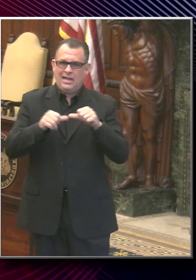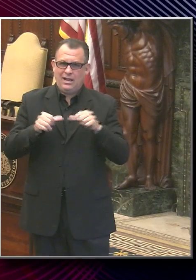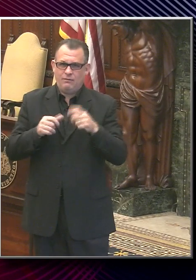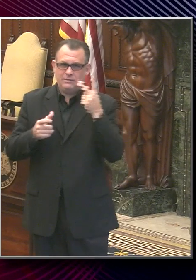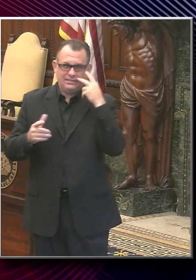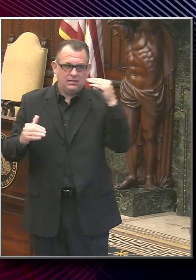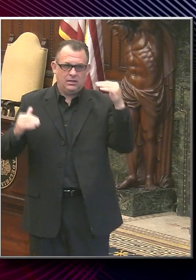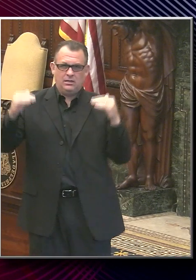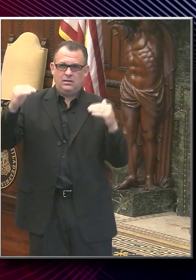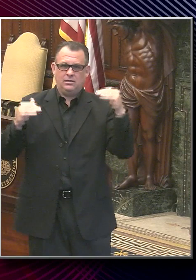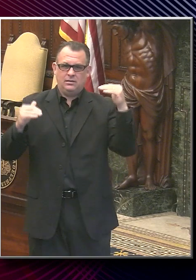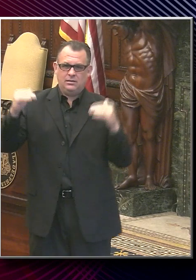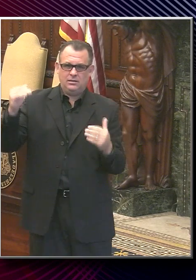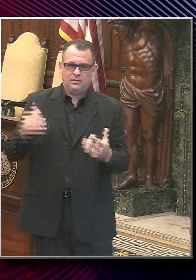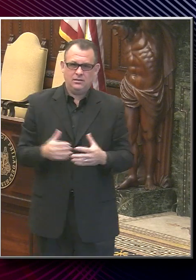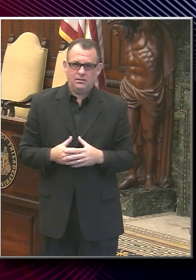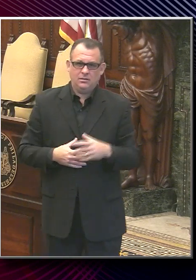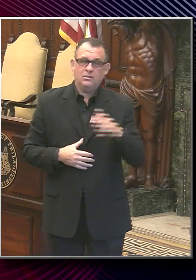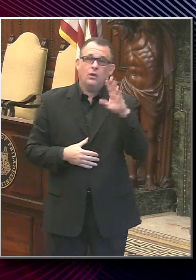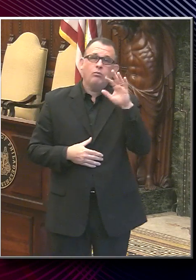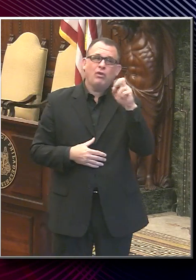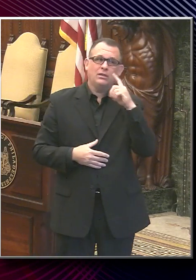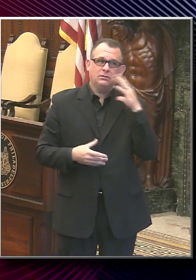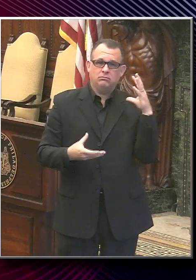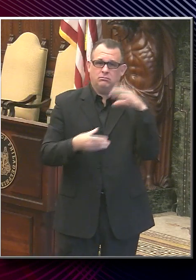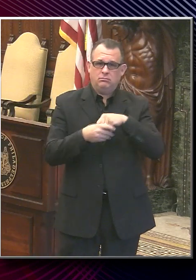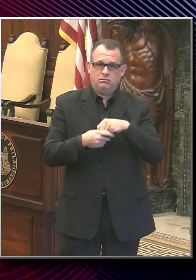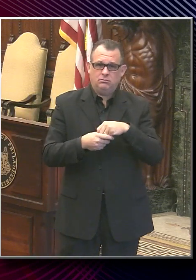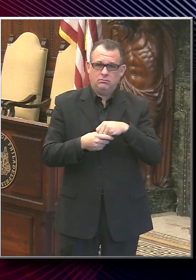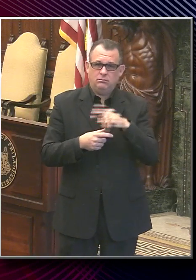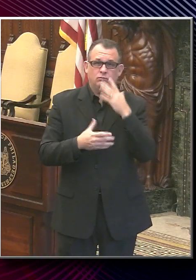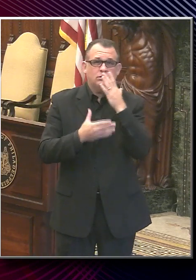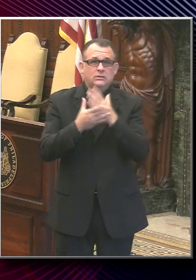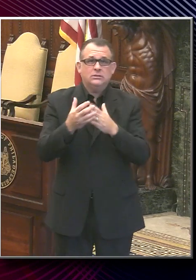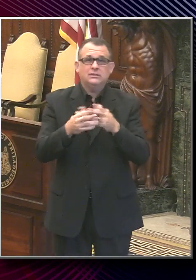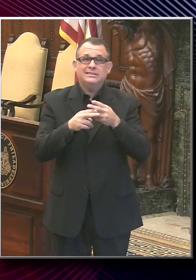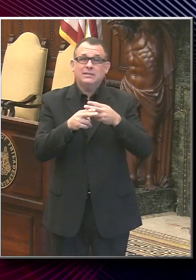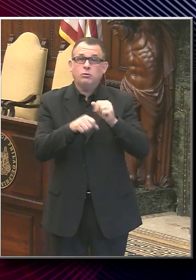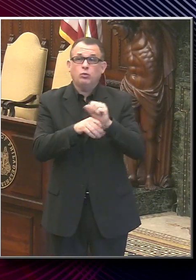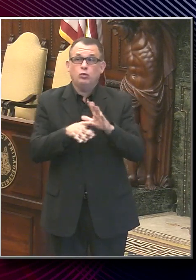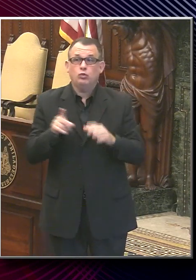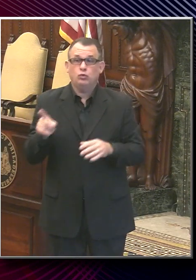to answer your question, the temporary workers are hired for 6 months.